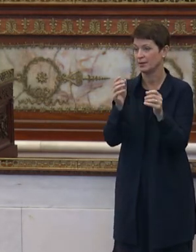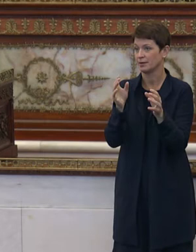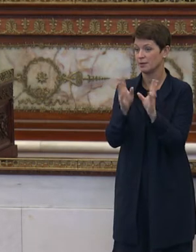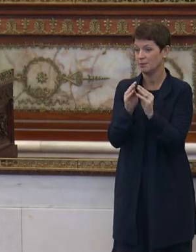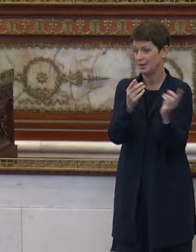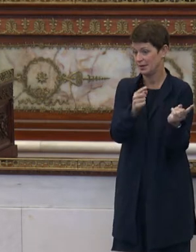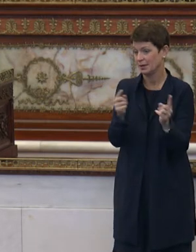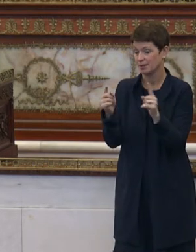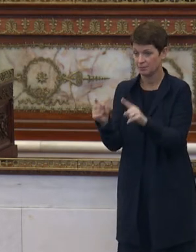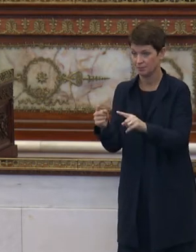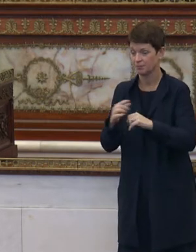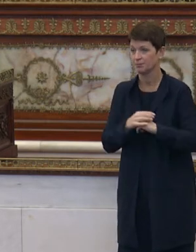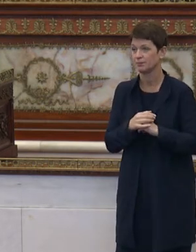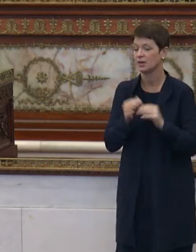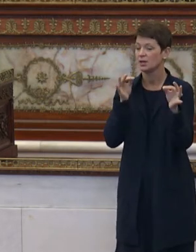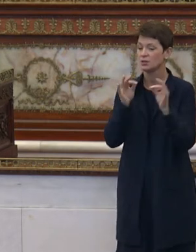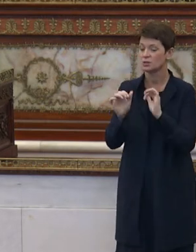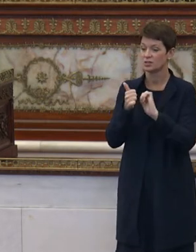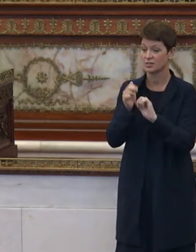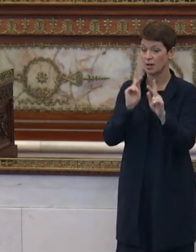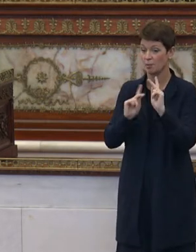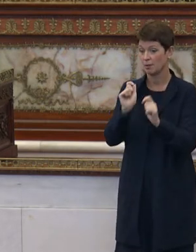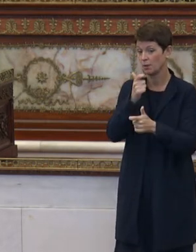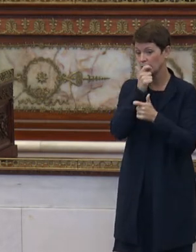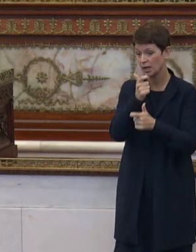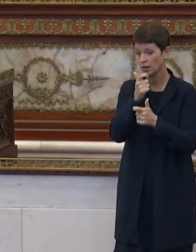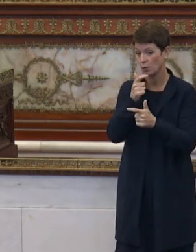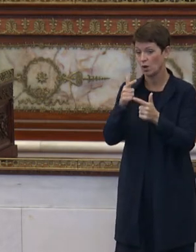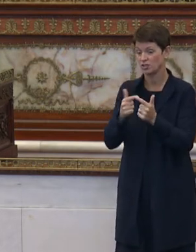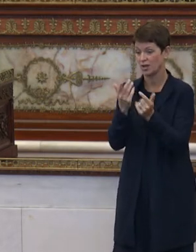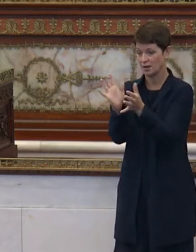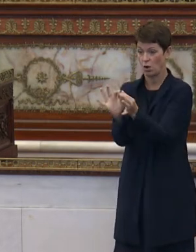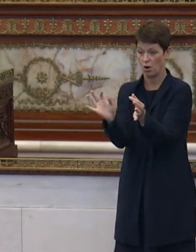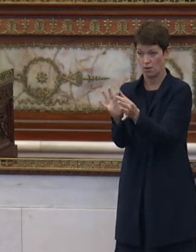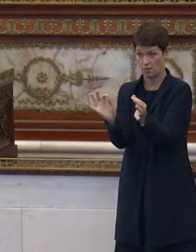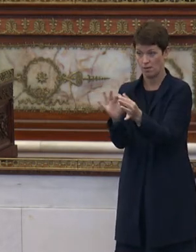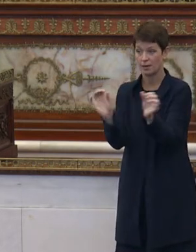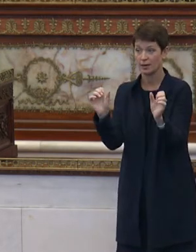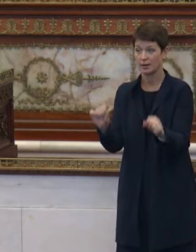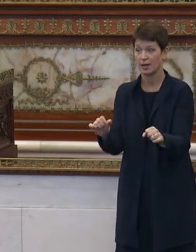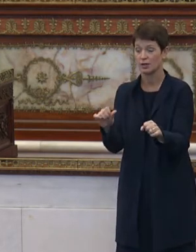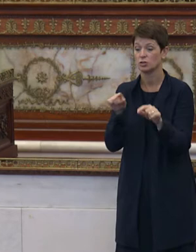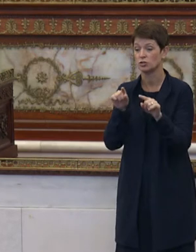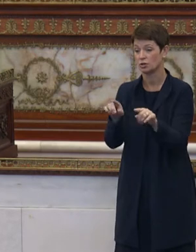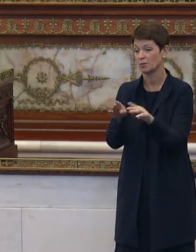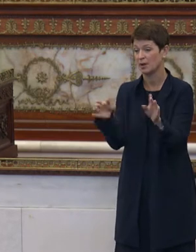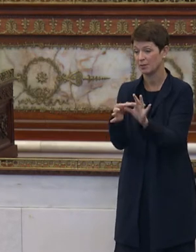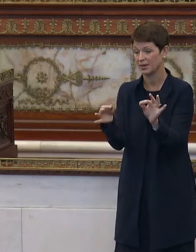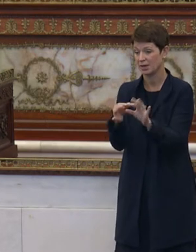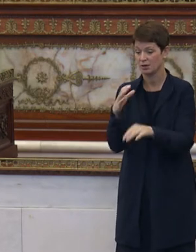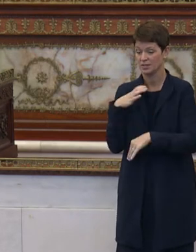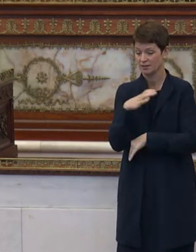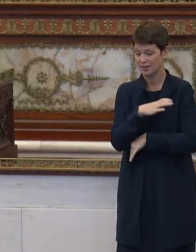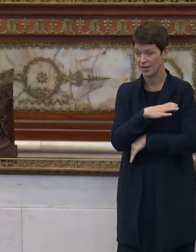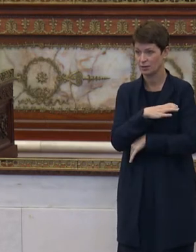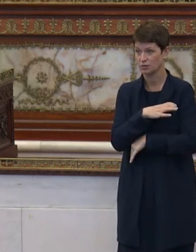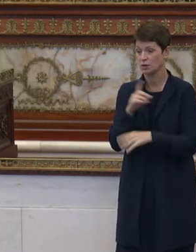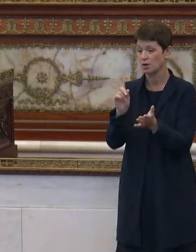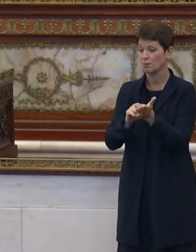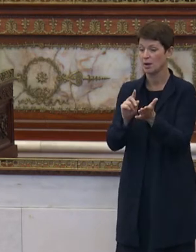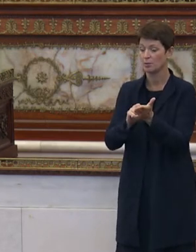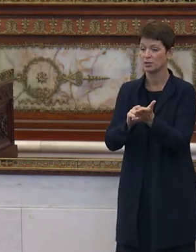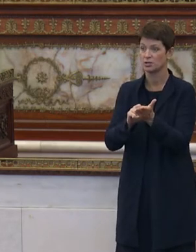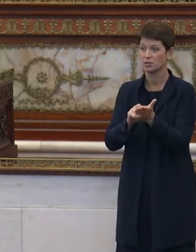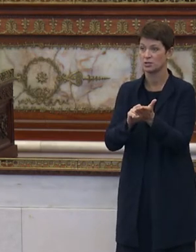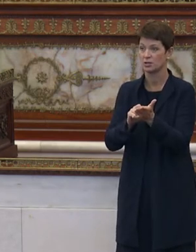possible. Instructions for how the public may view and offer public testimony at public hearings of council committees are published in the